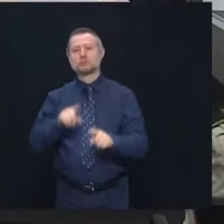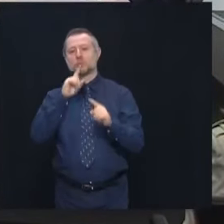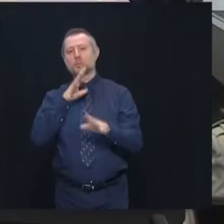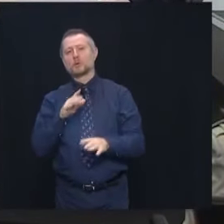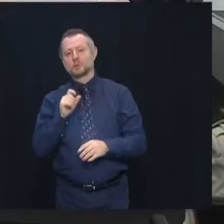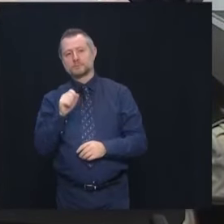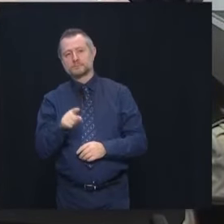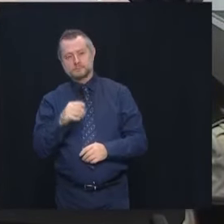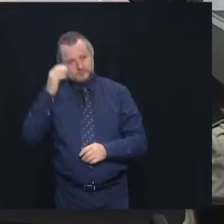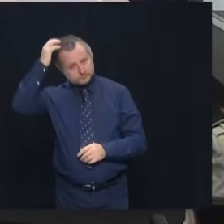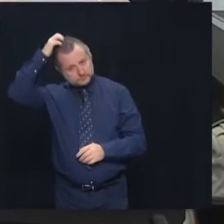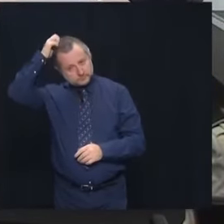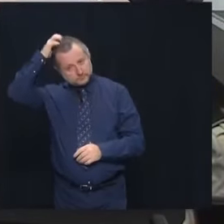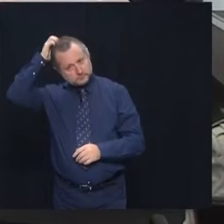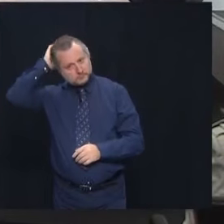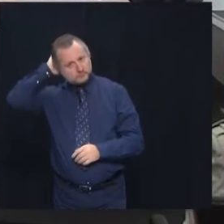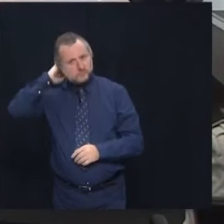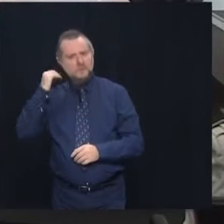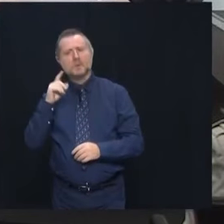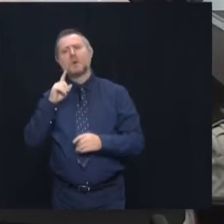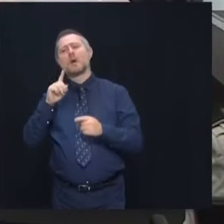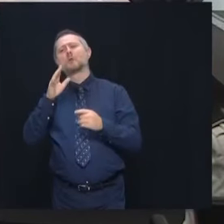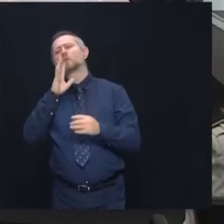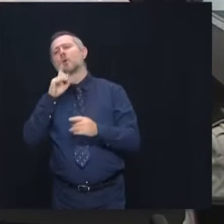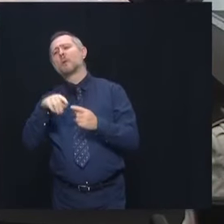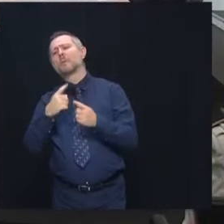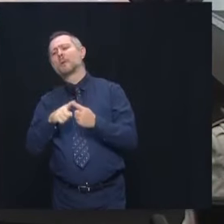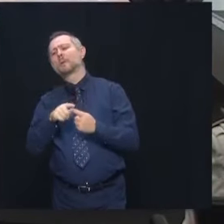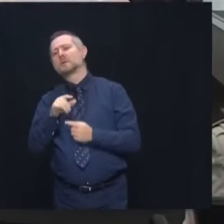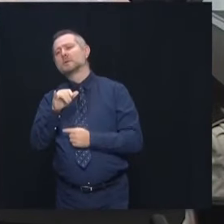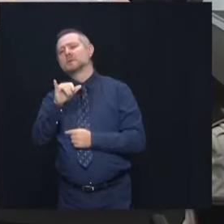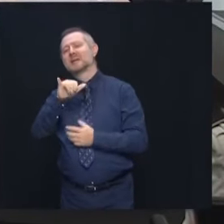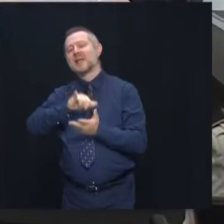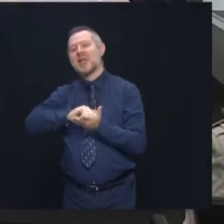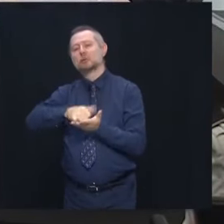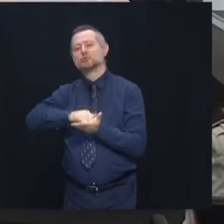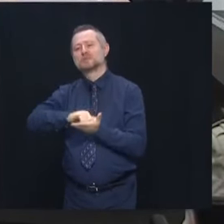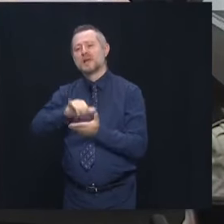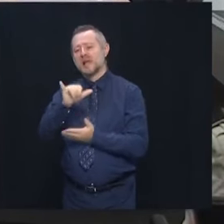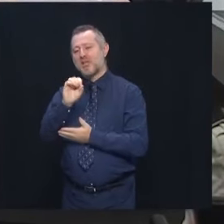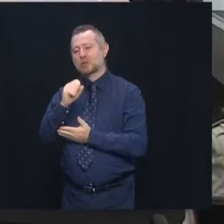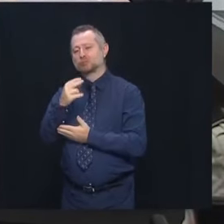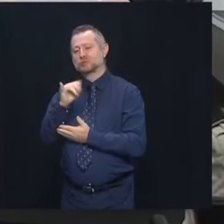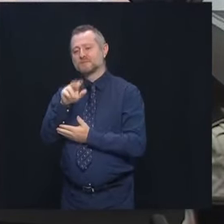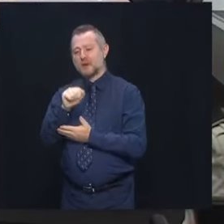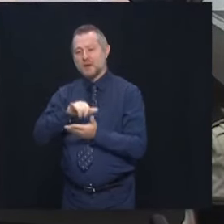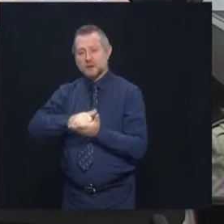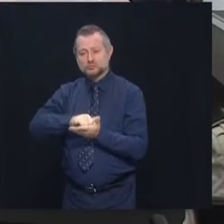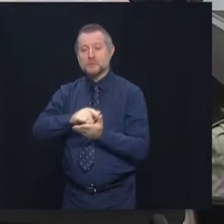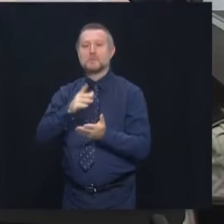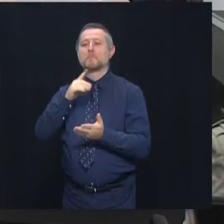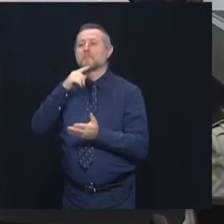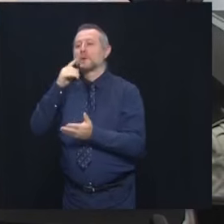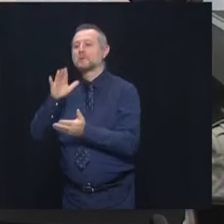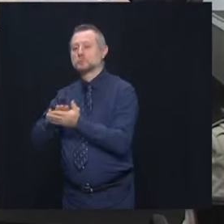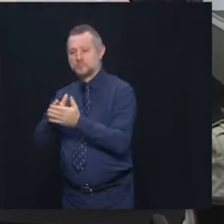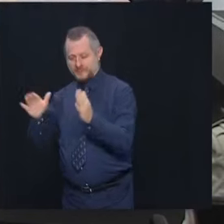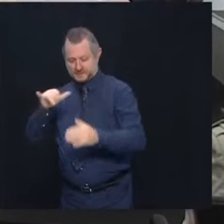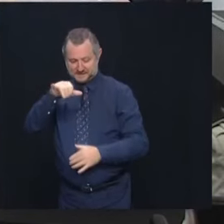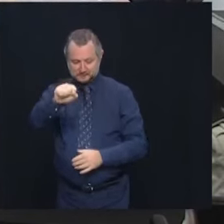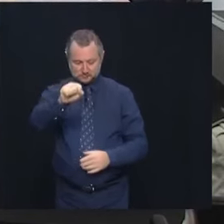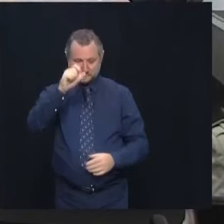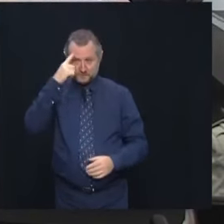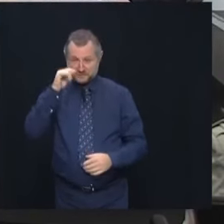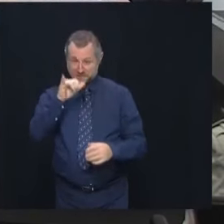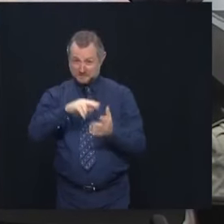Governor, the mayor had are you talking about yeshivas and other private schools in addition to the public schools? Yes. The mayor had proposed Wednesday to